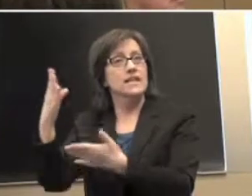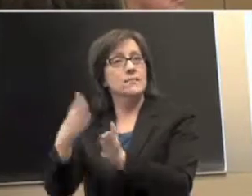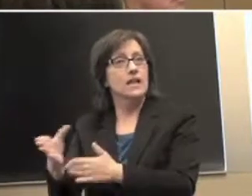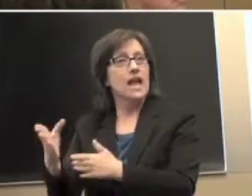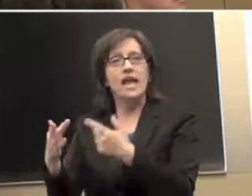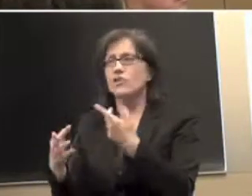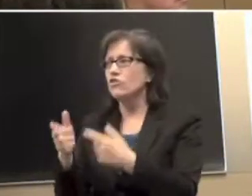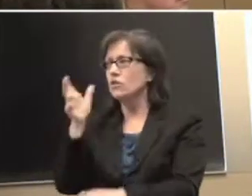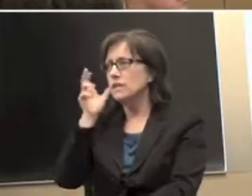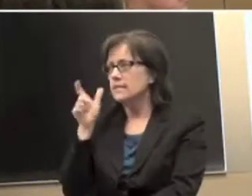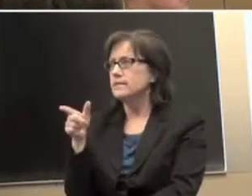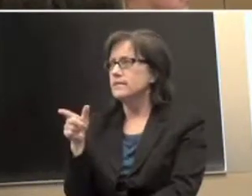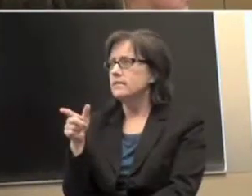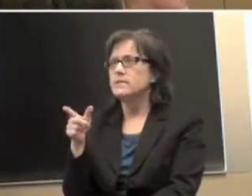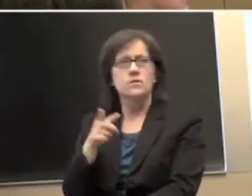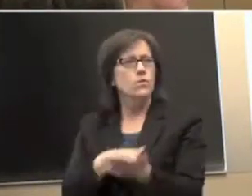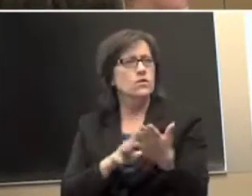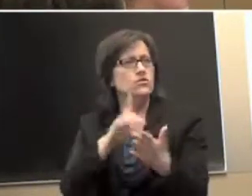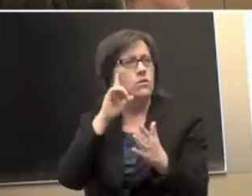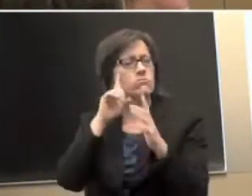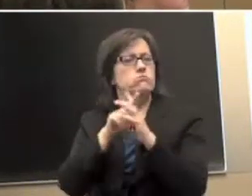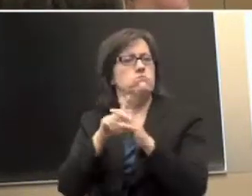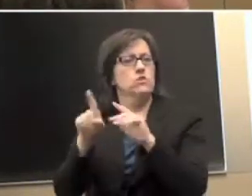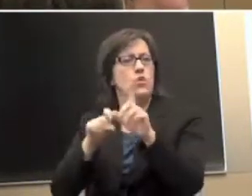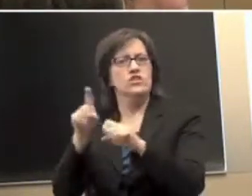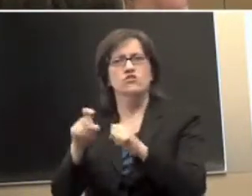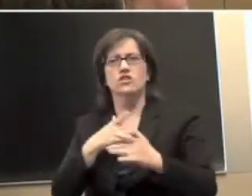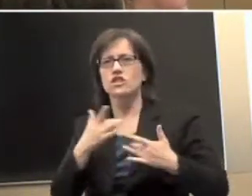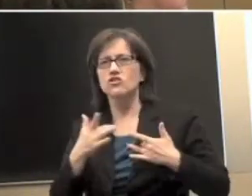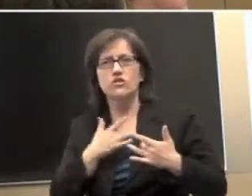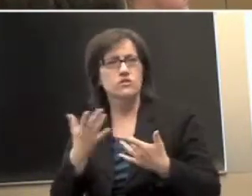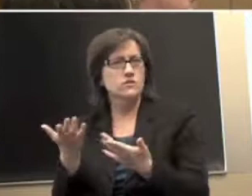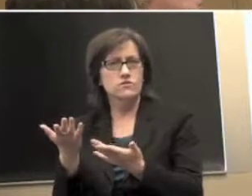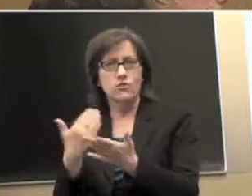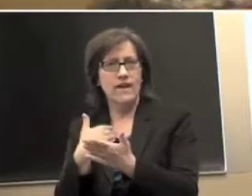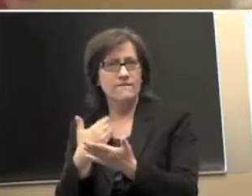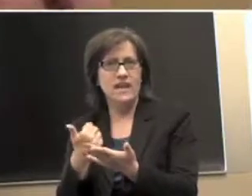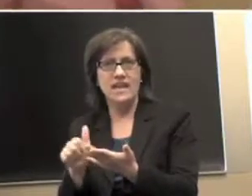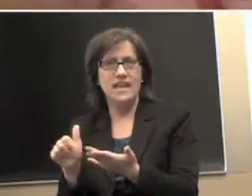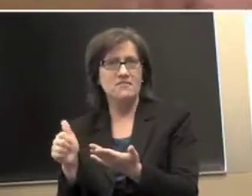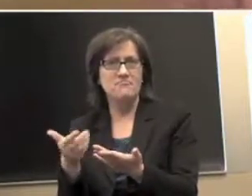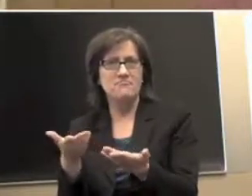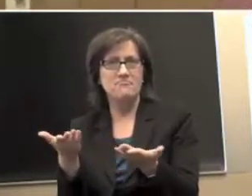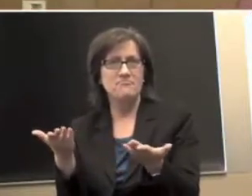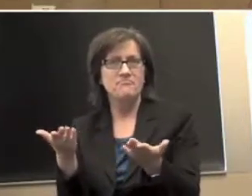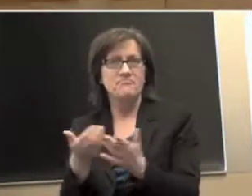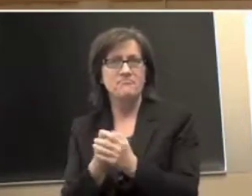say? What questions are you going to have? What concerns do you have?